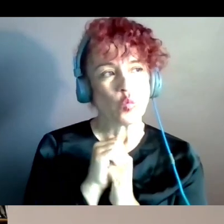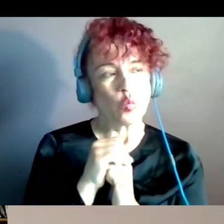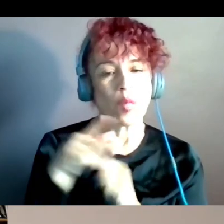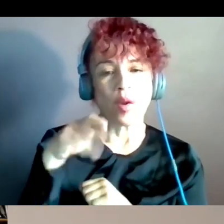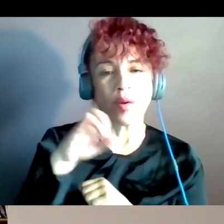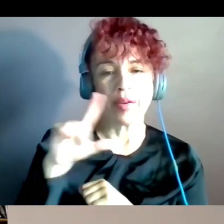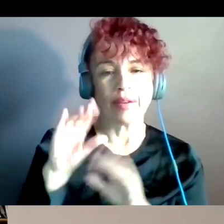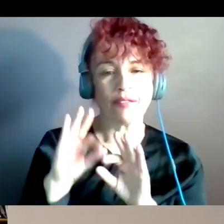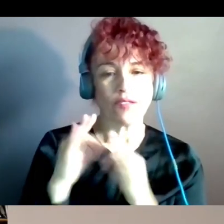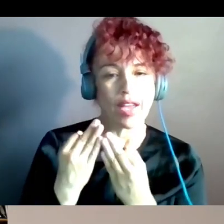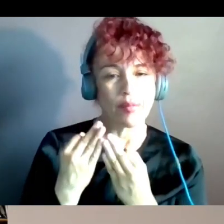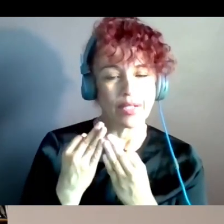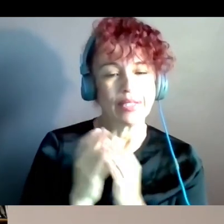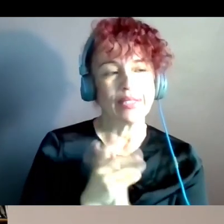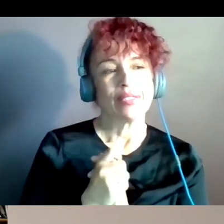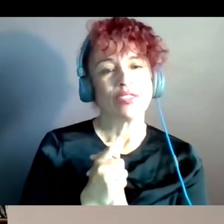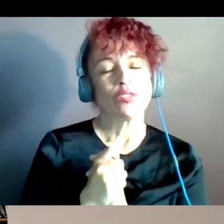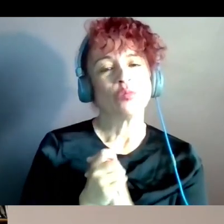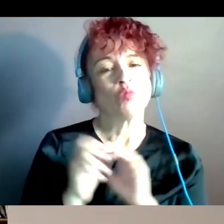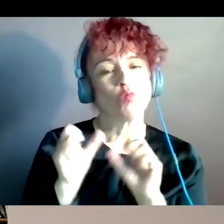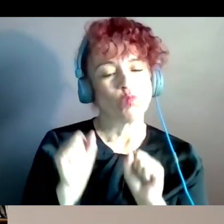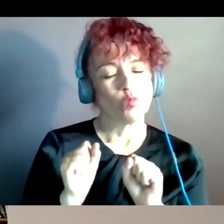Paul's family were